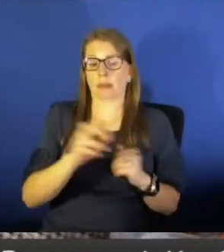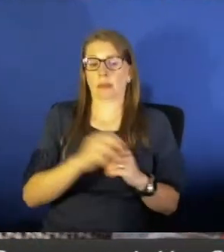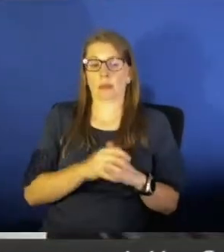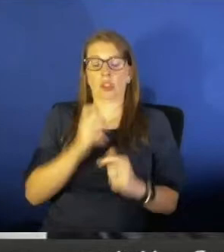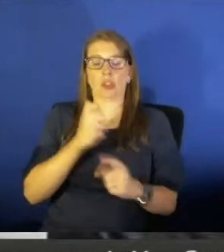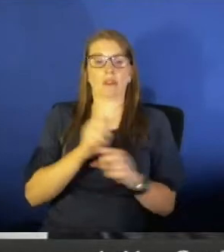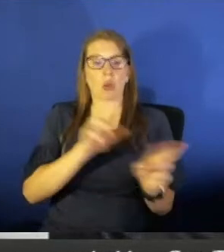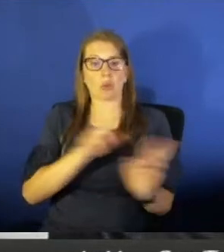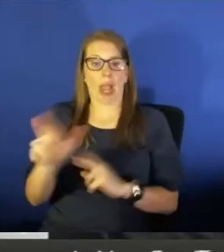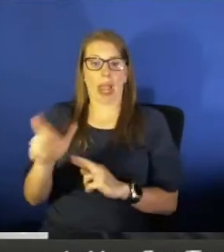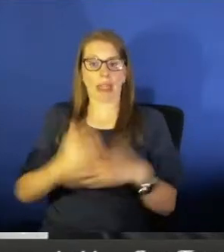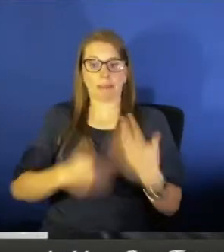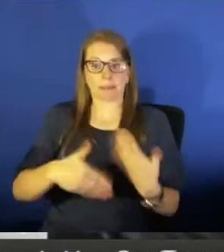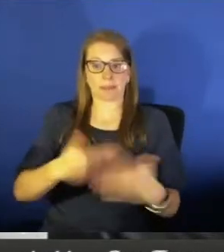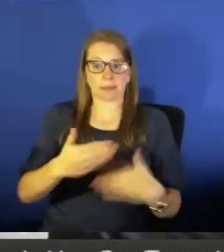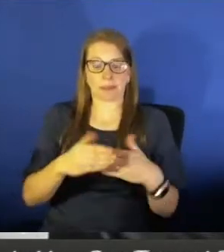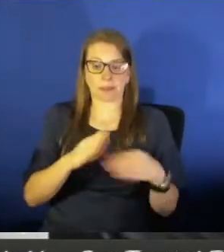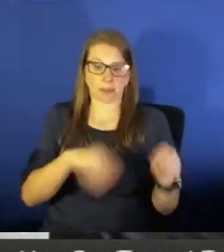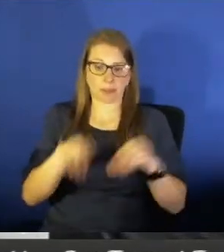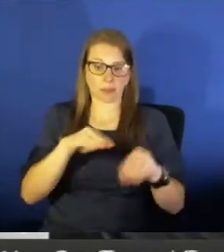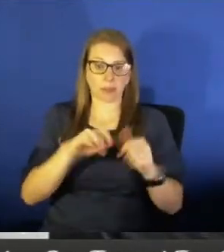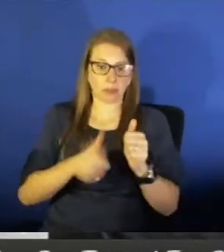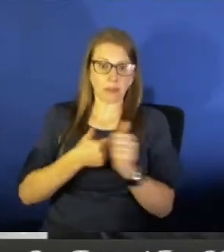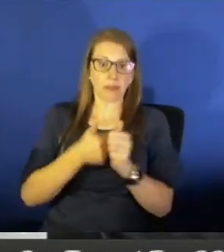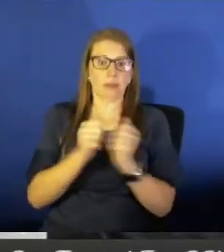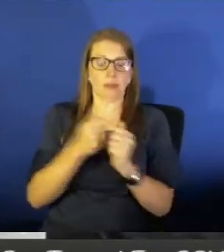keep moving and can keep up with us a little better.